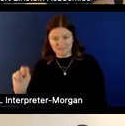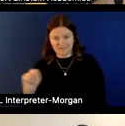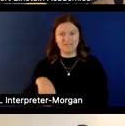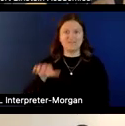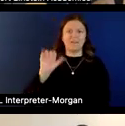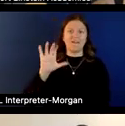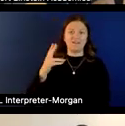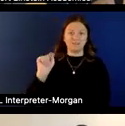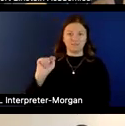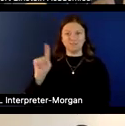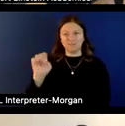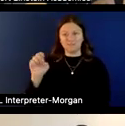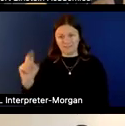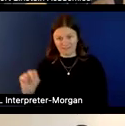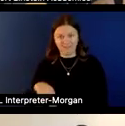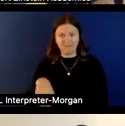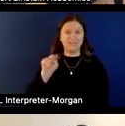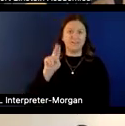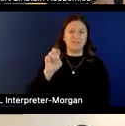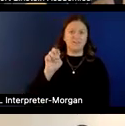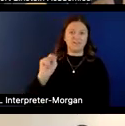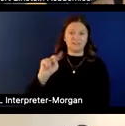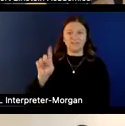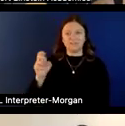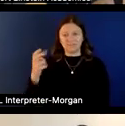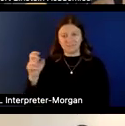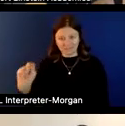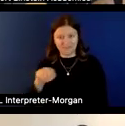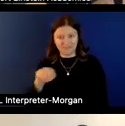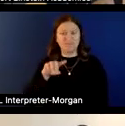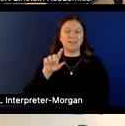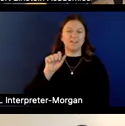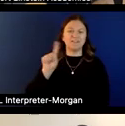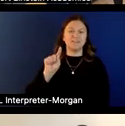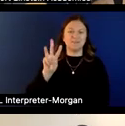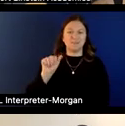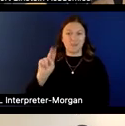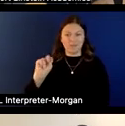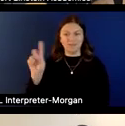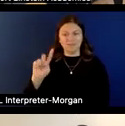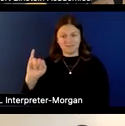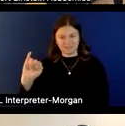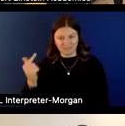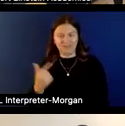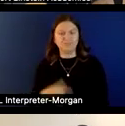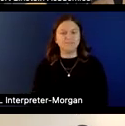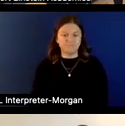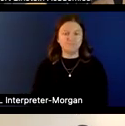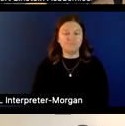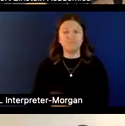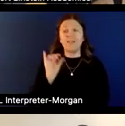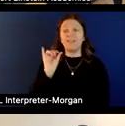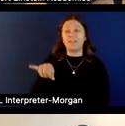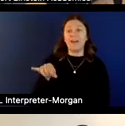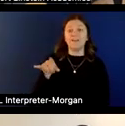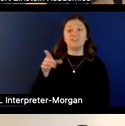19, 20. And then it's 1 und 20. 2 und 20. And that is where those